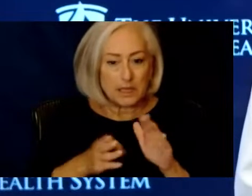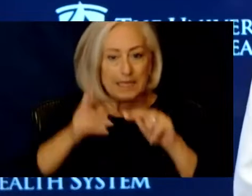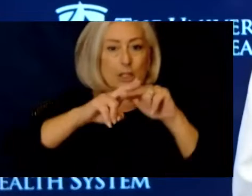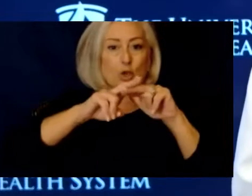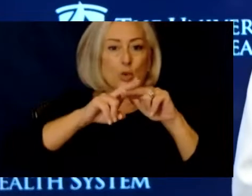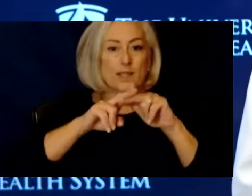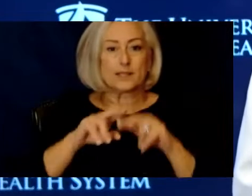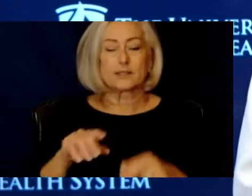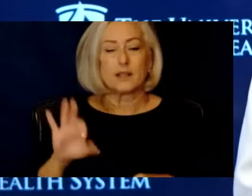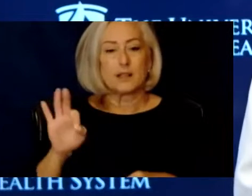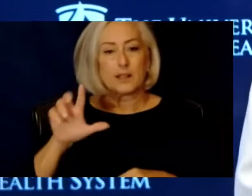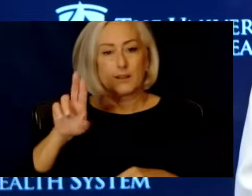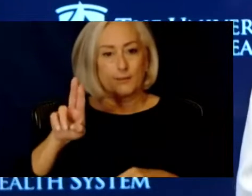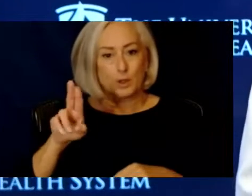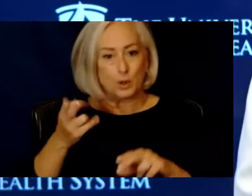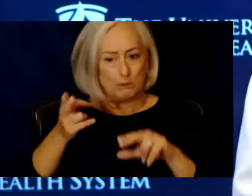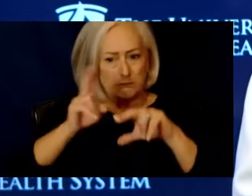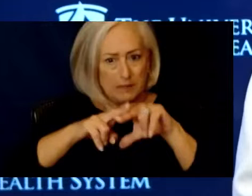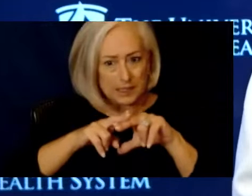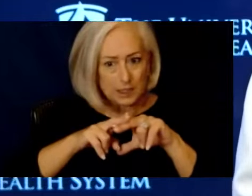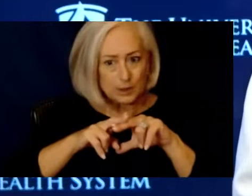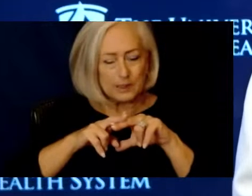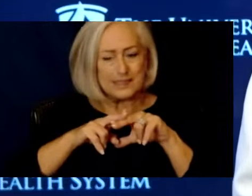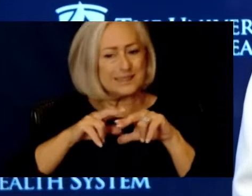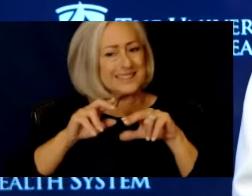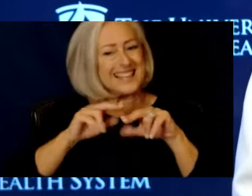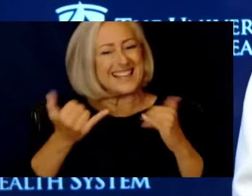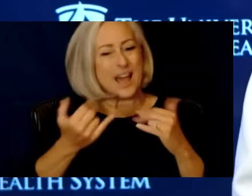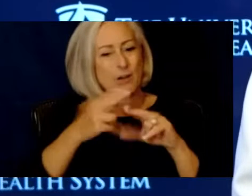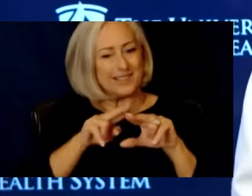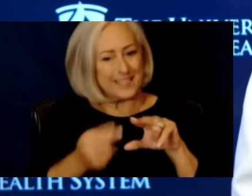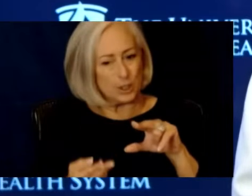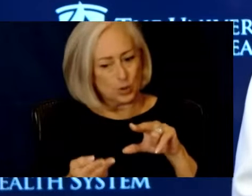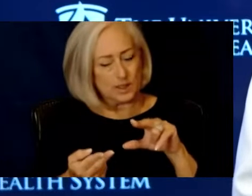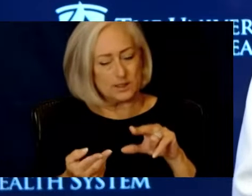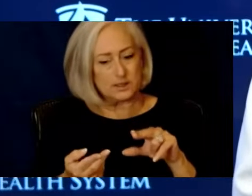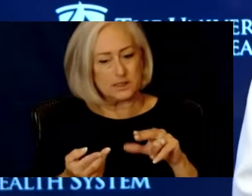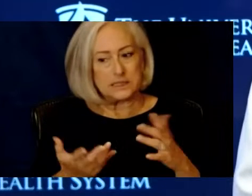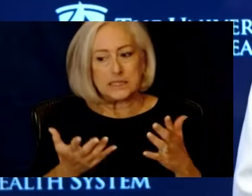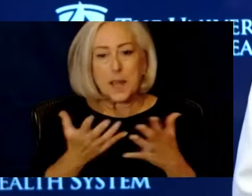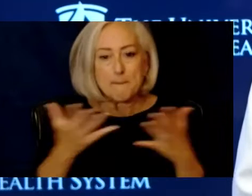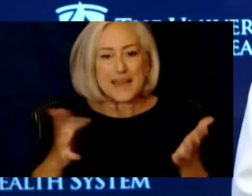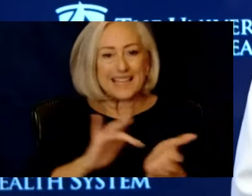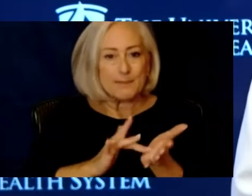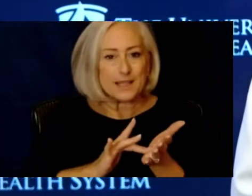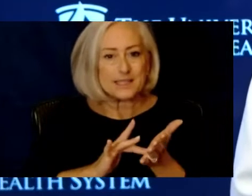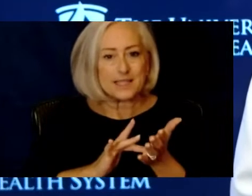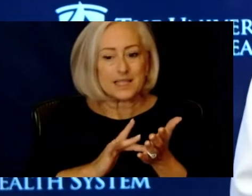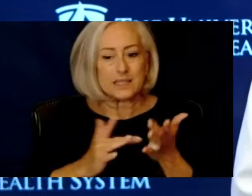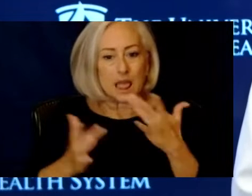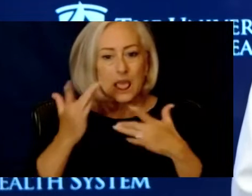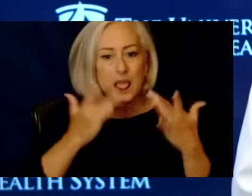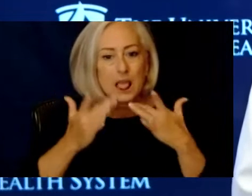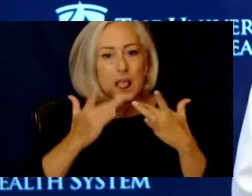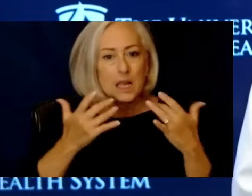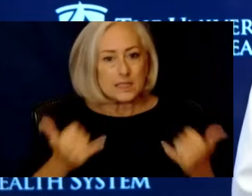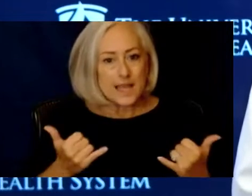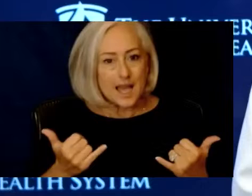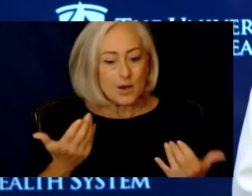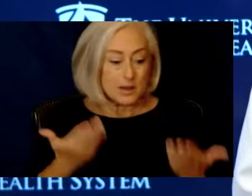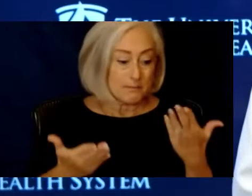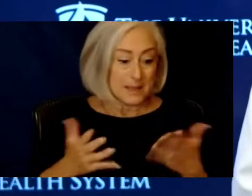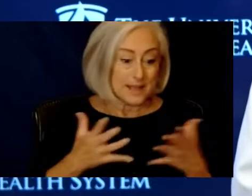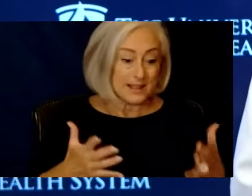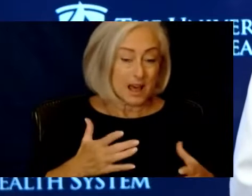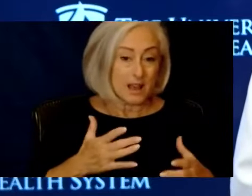down a little bit. But we have to remember a lot of things are in short supply right now, and it can be a challenge of maybe there's a lot of cold and flu viruses. I'm not sure that's really the case